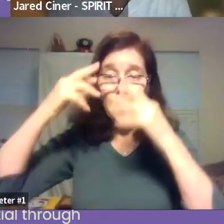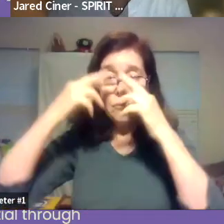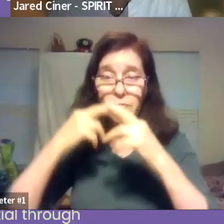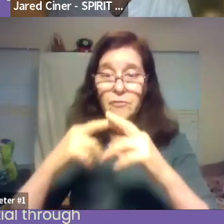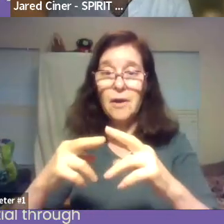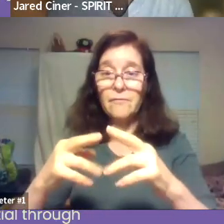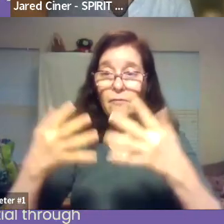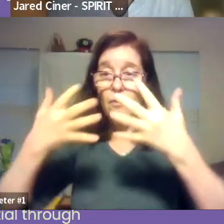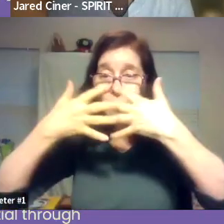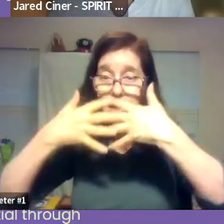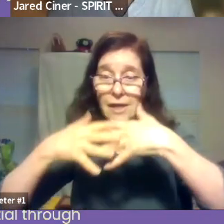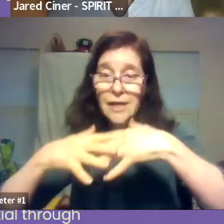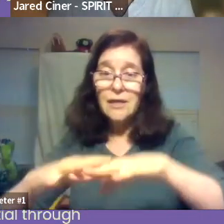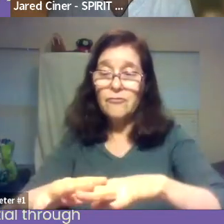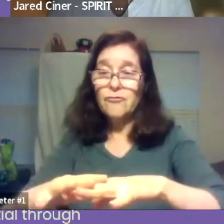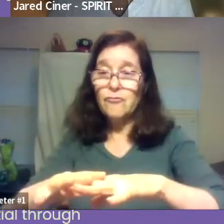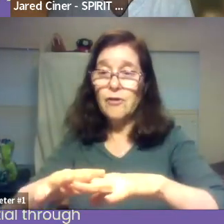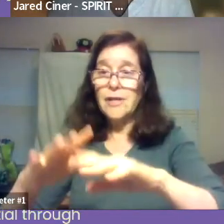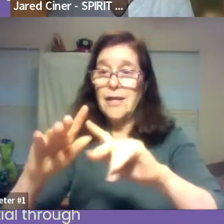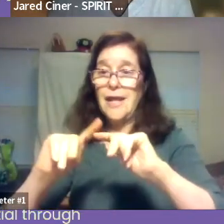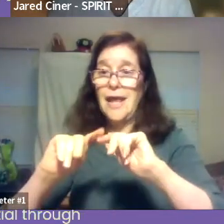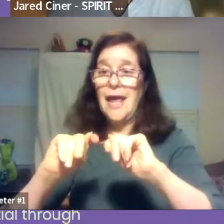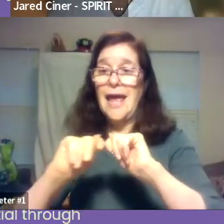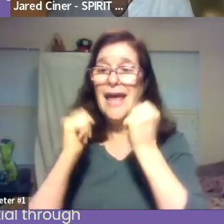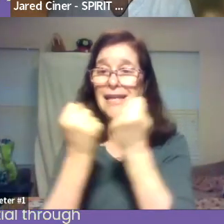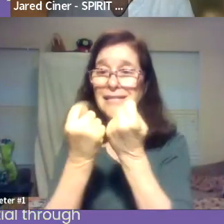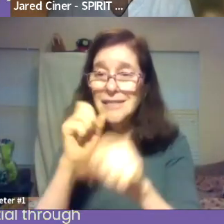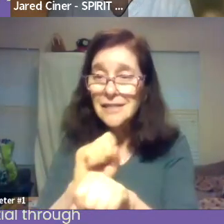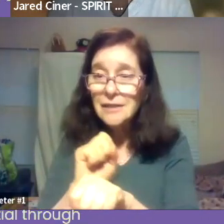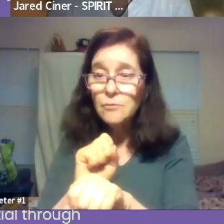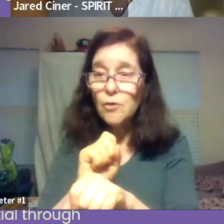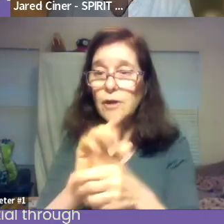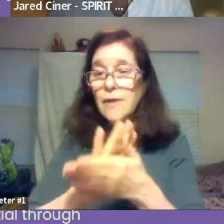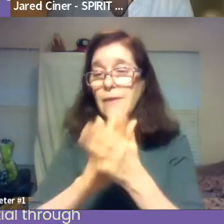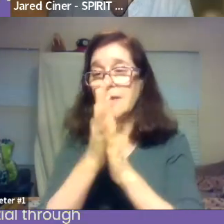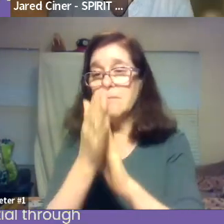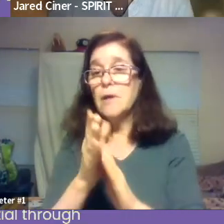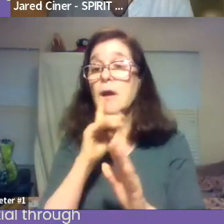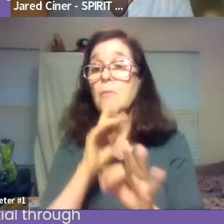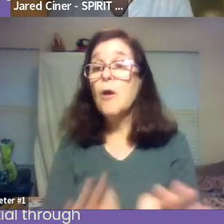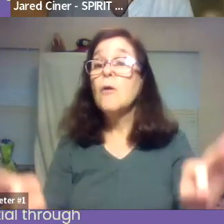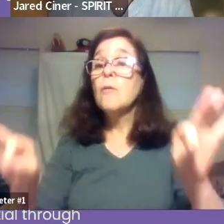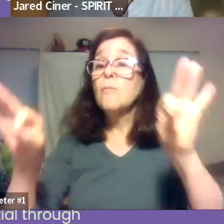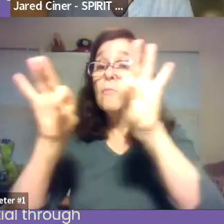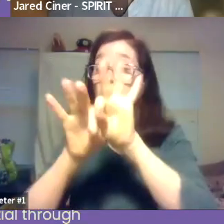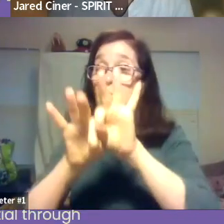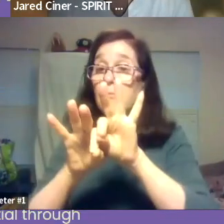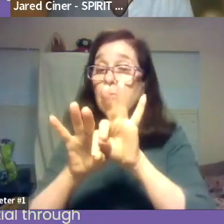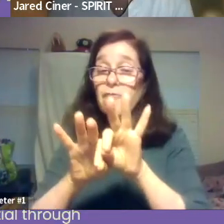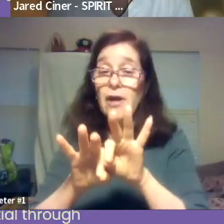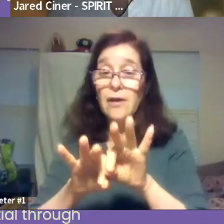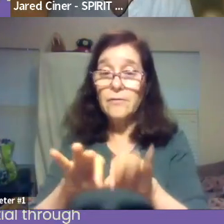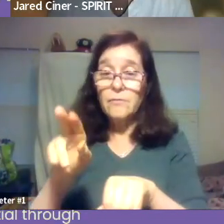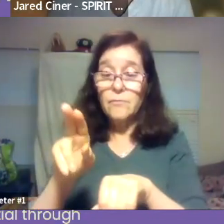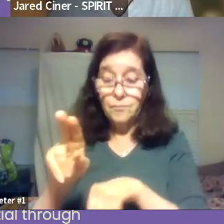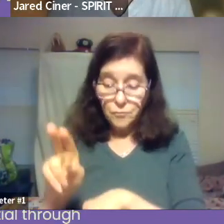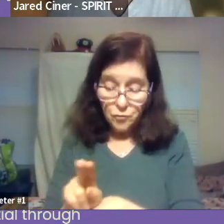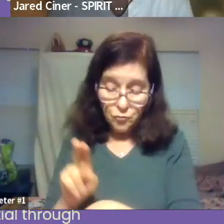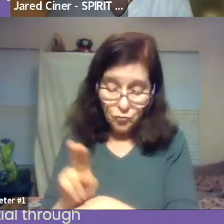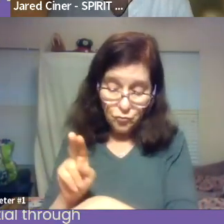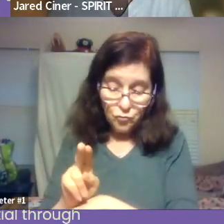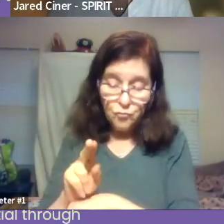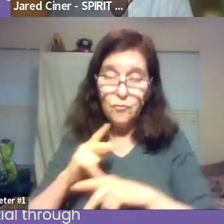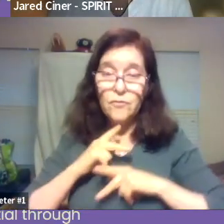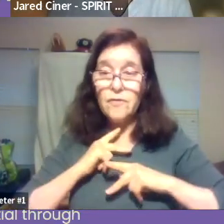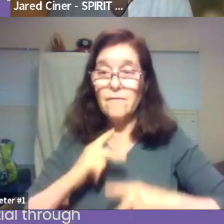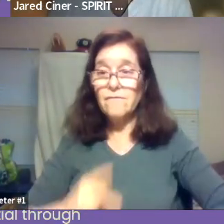have kind of become our core values, mainly wanting to use physical fitness and physical activity as a way to